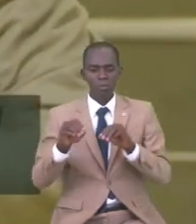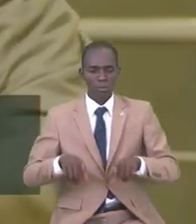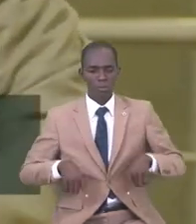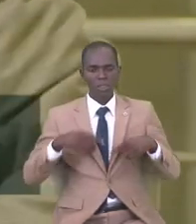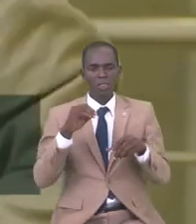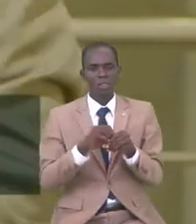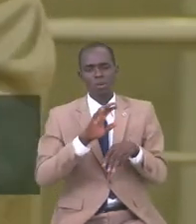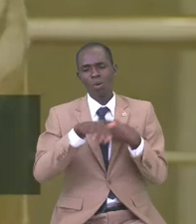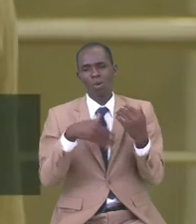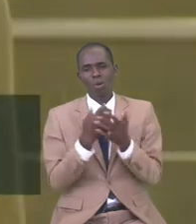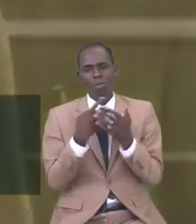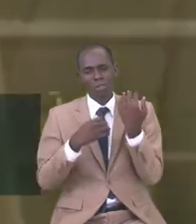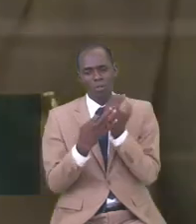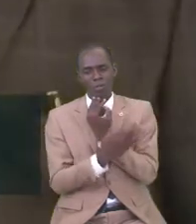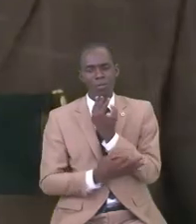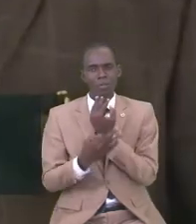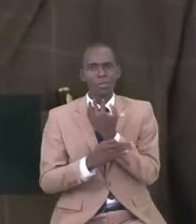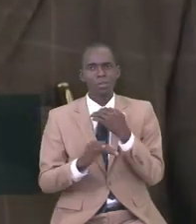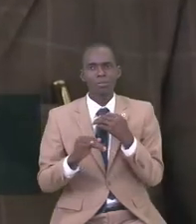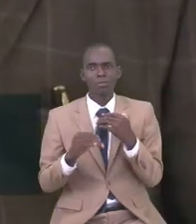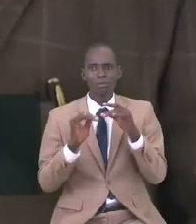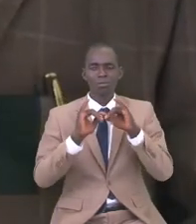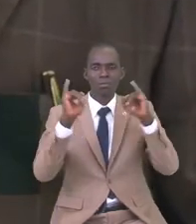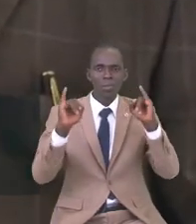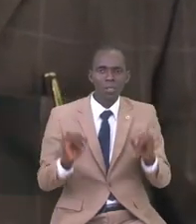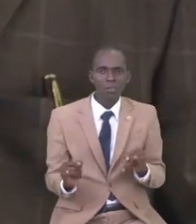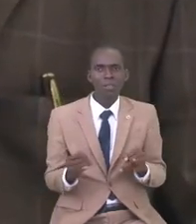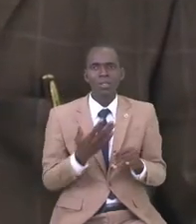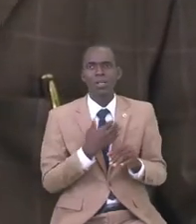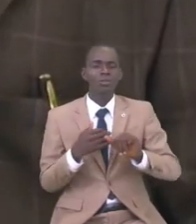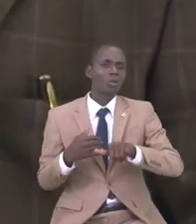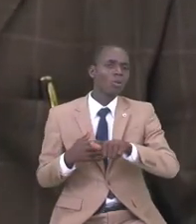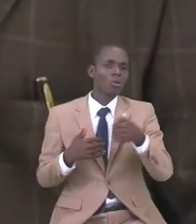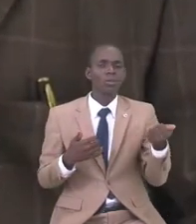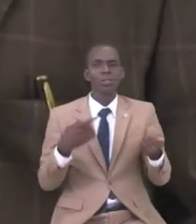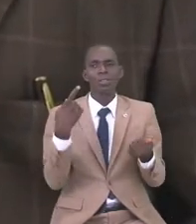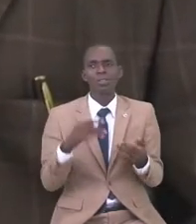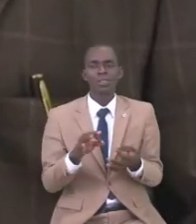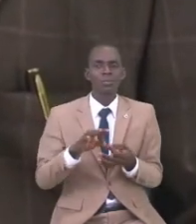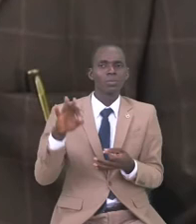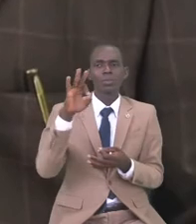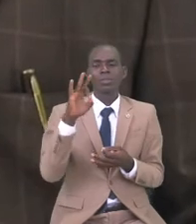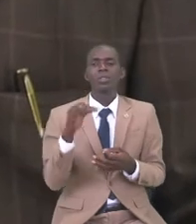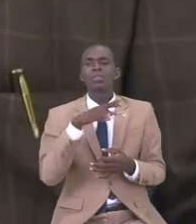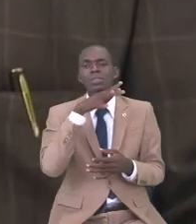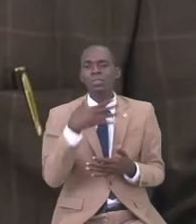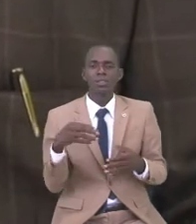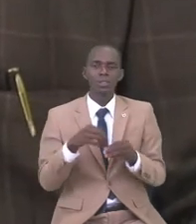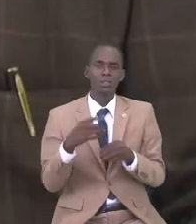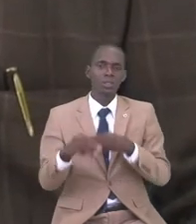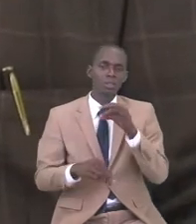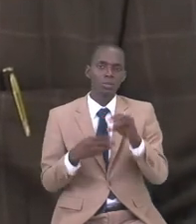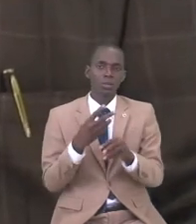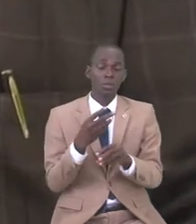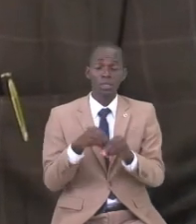foreign religion and the spiritual amalgamation in the land. He was a man for